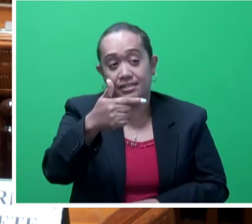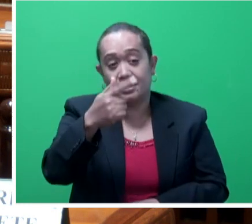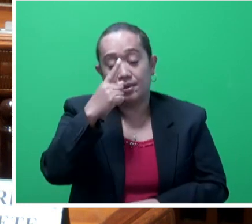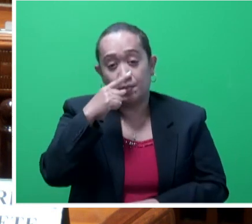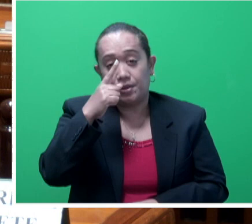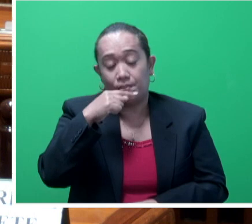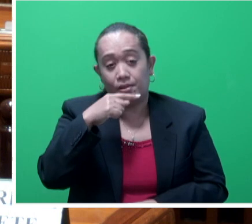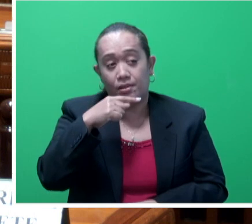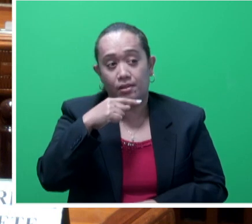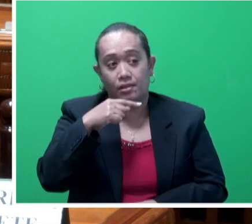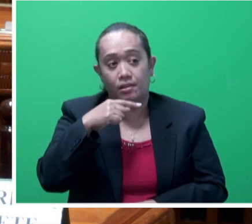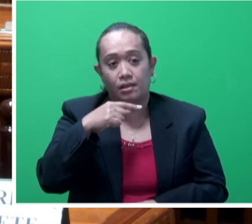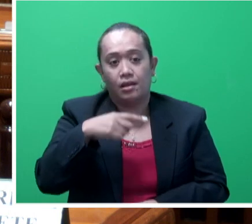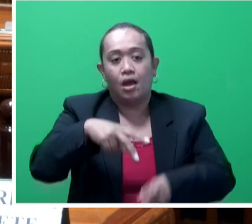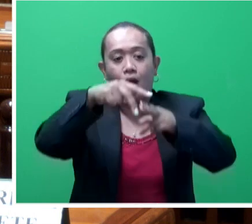on horses,